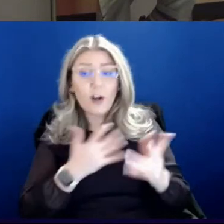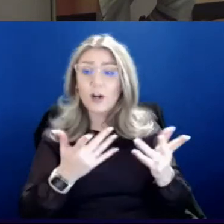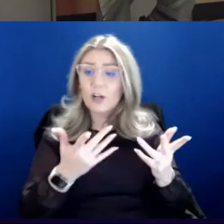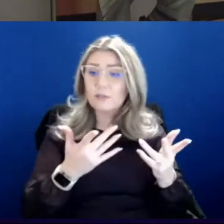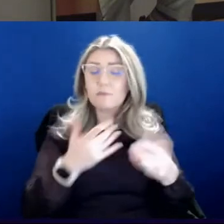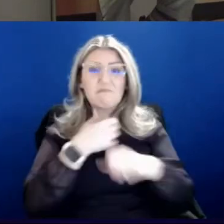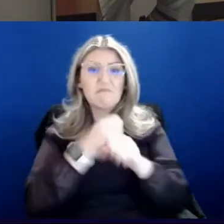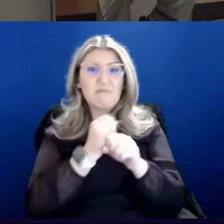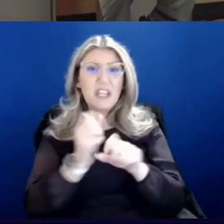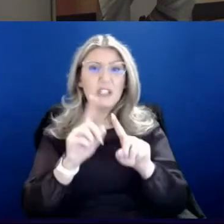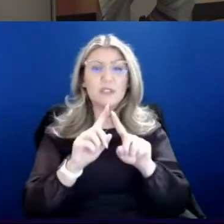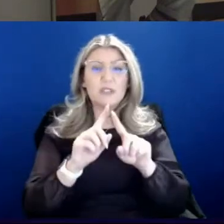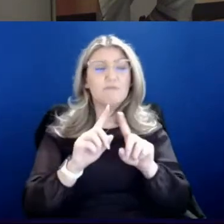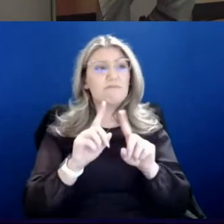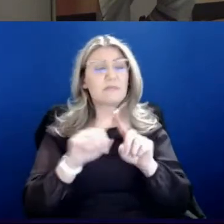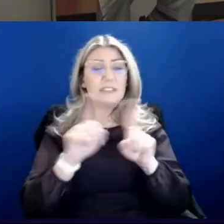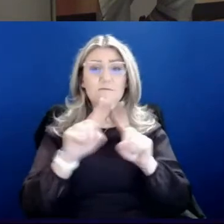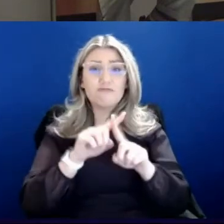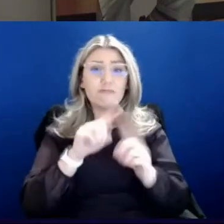appointments differently?